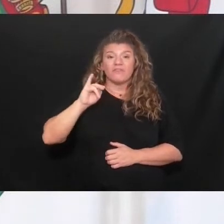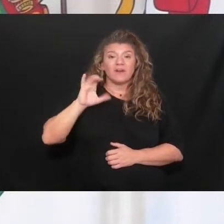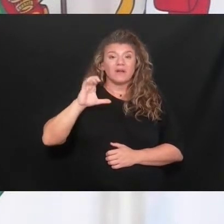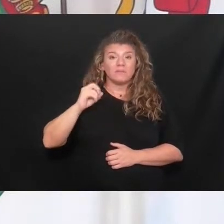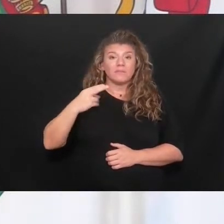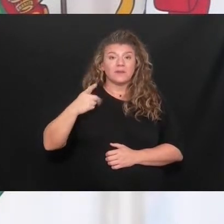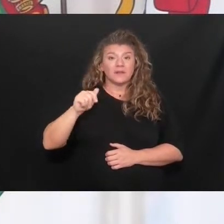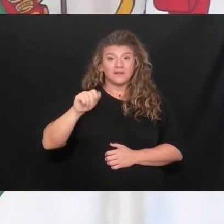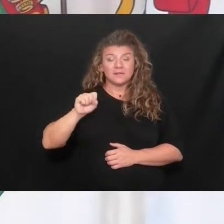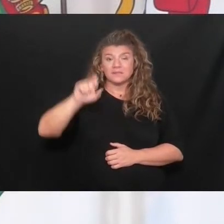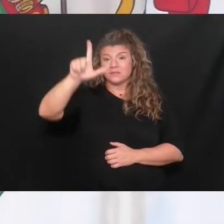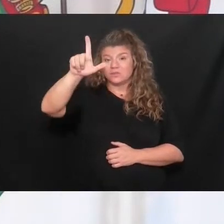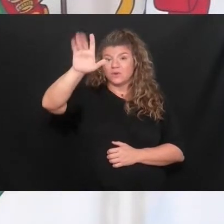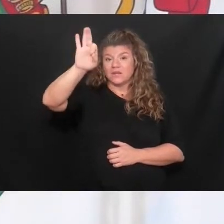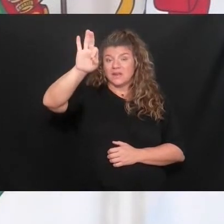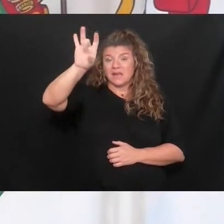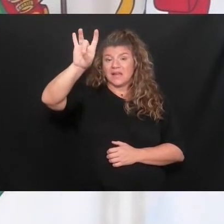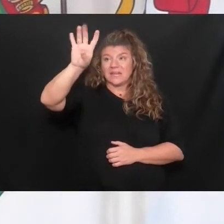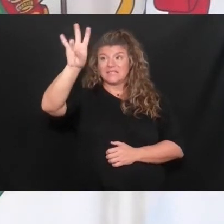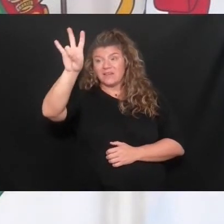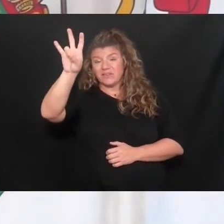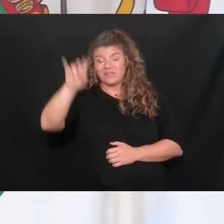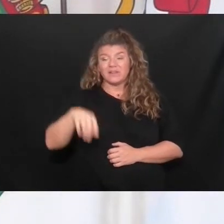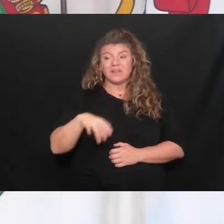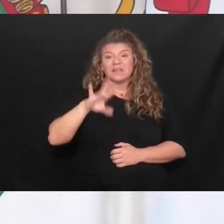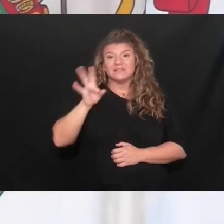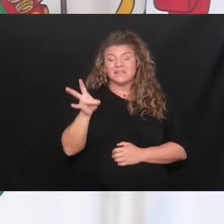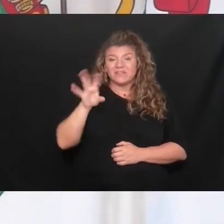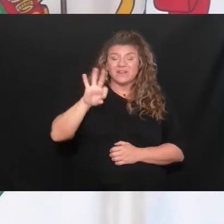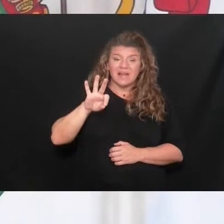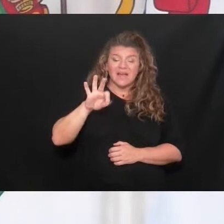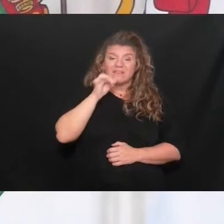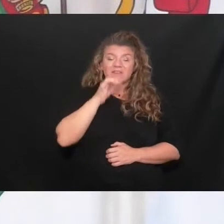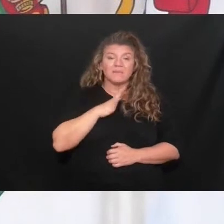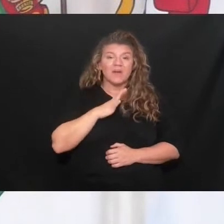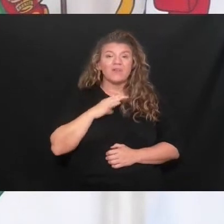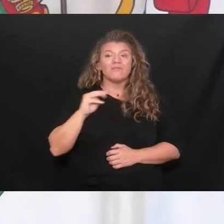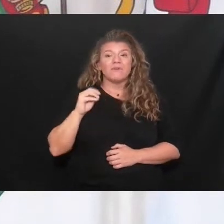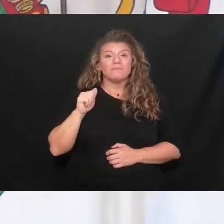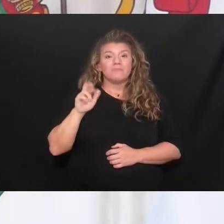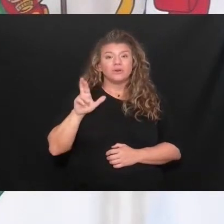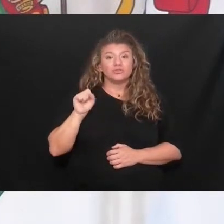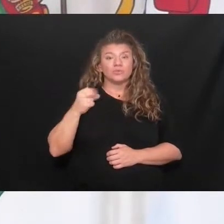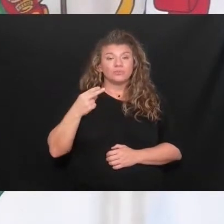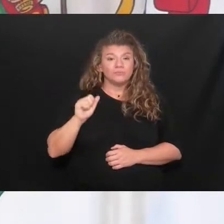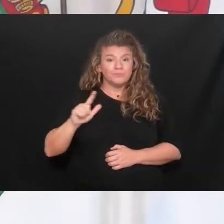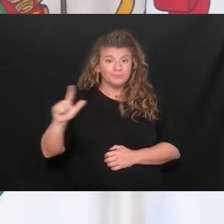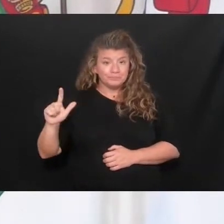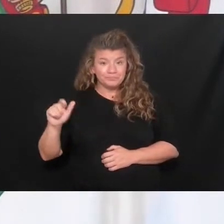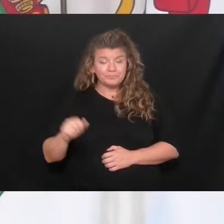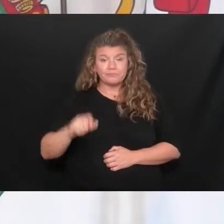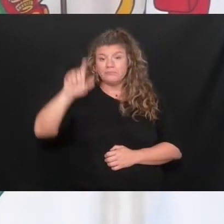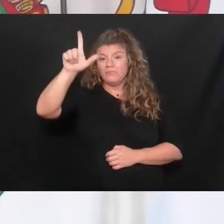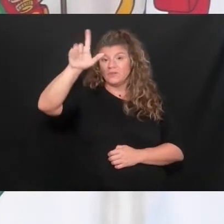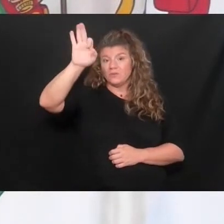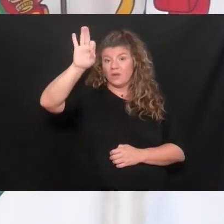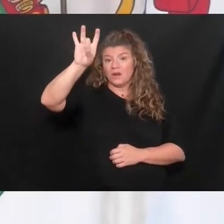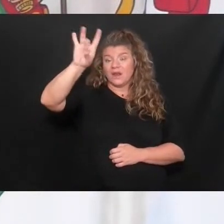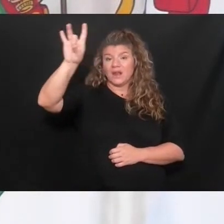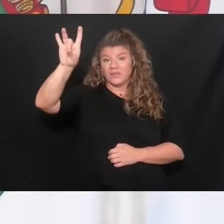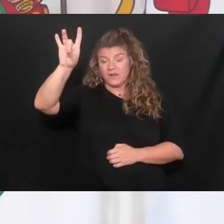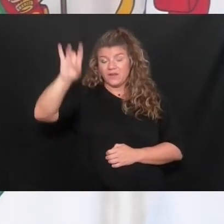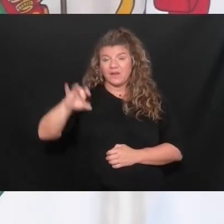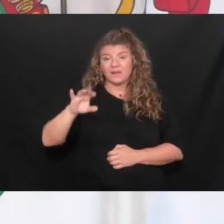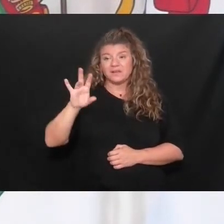The 2,987th death, a 79-year-old female from Marshall County. The 2,988th